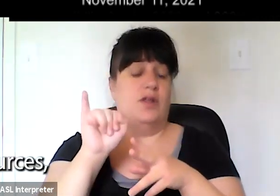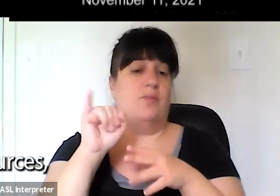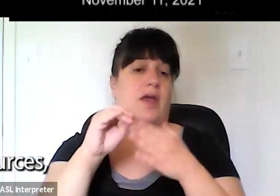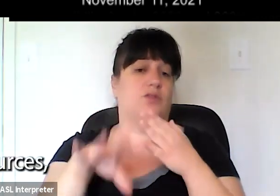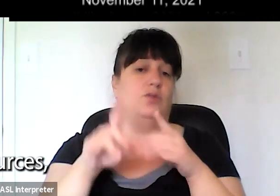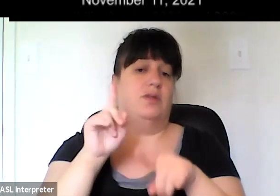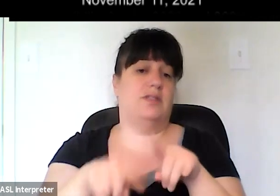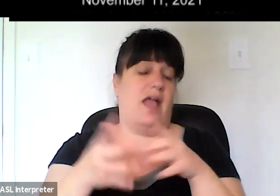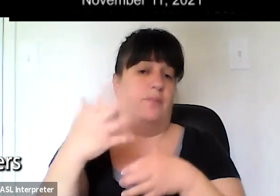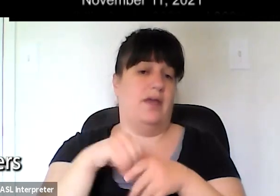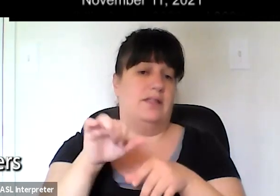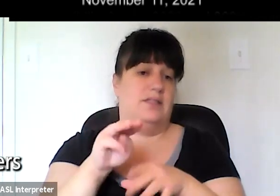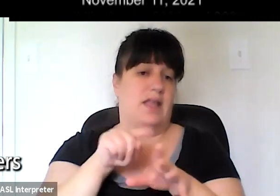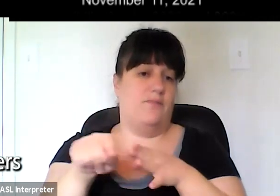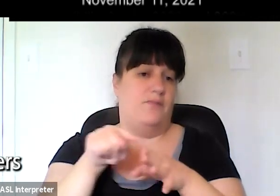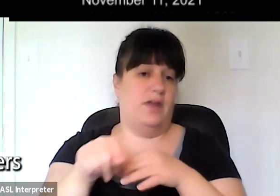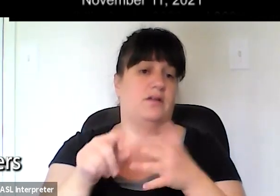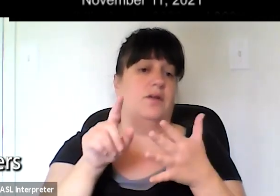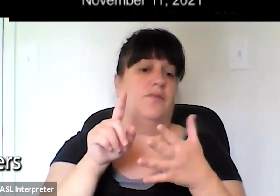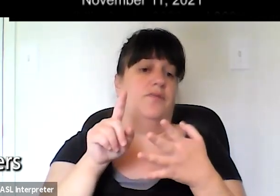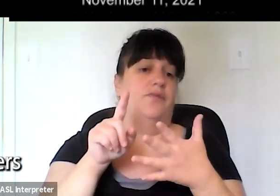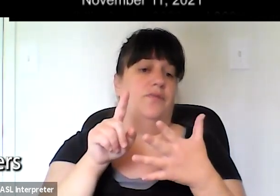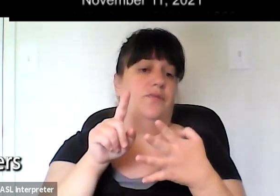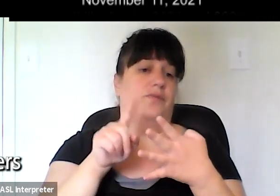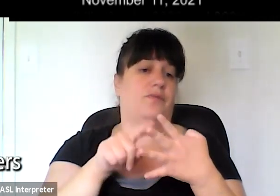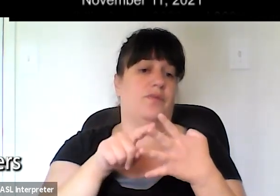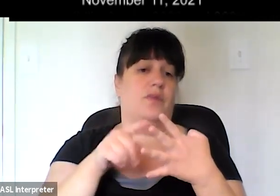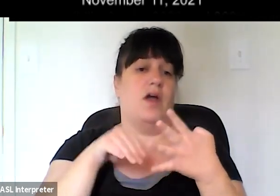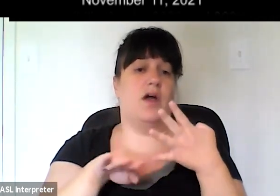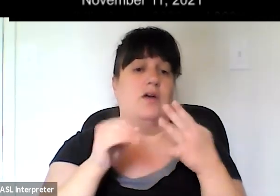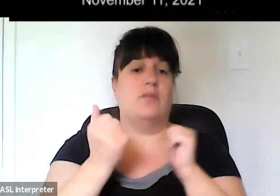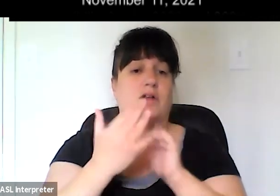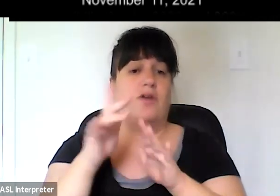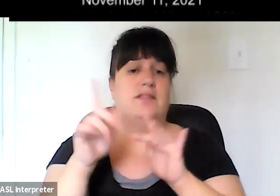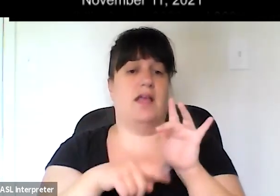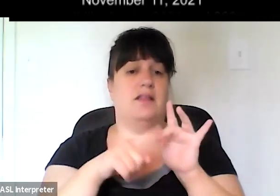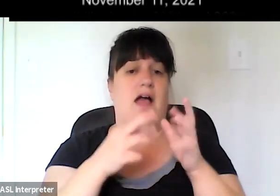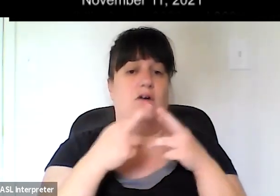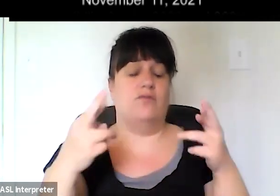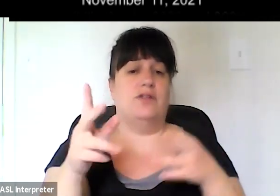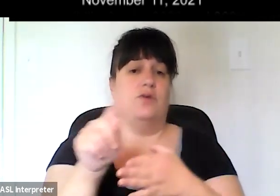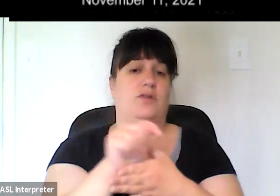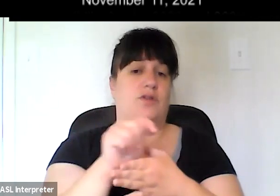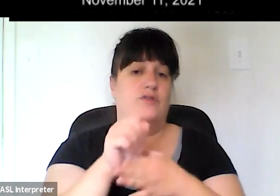the lack of resources, trainings for educators, and enabling teachers and facilitators to